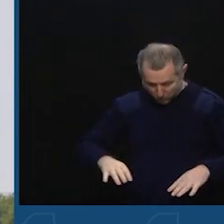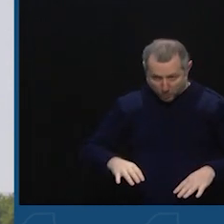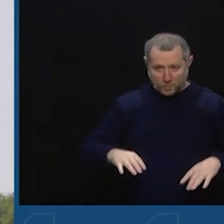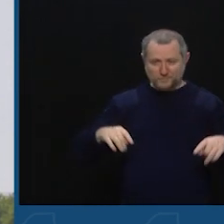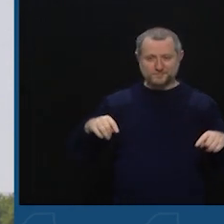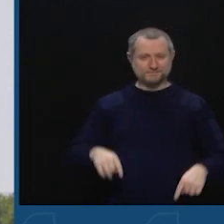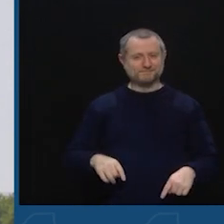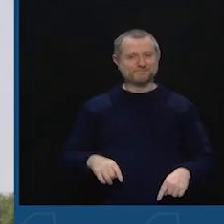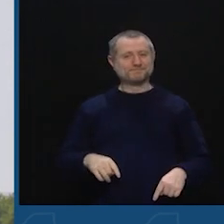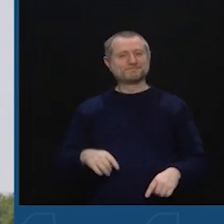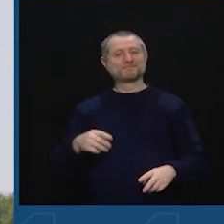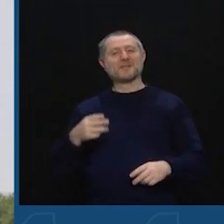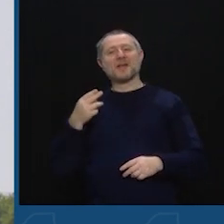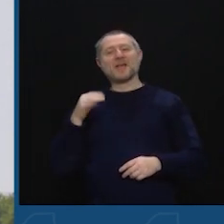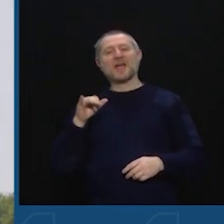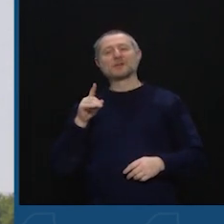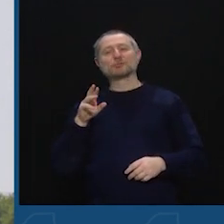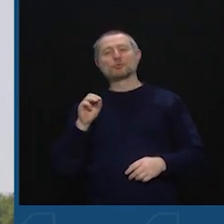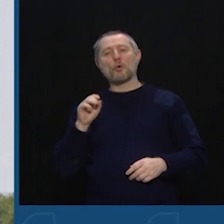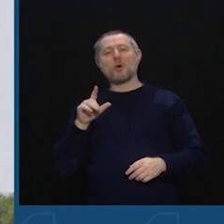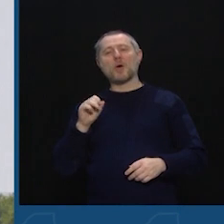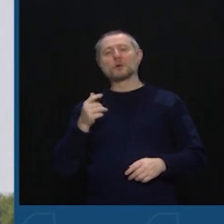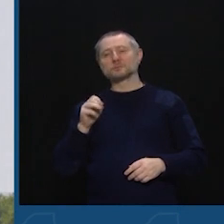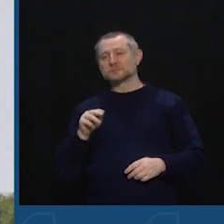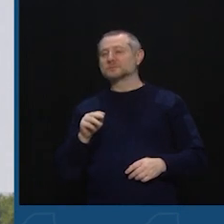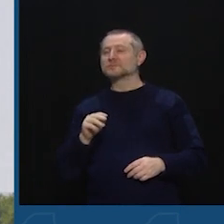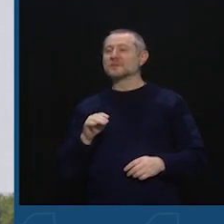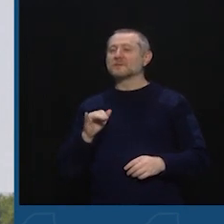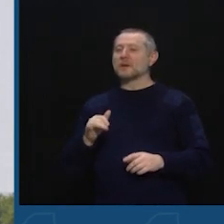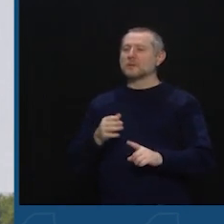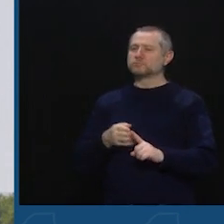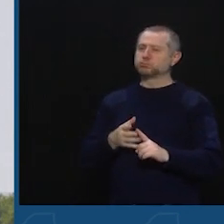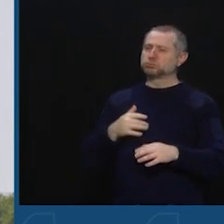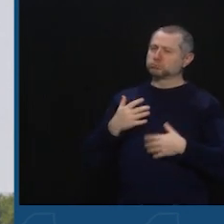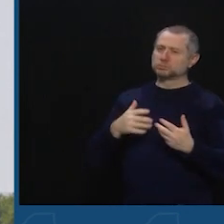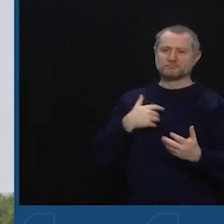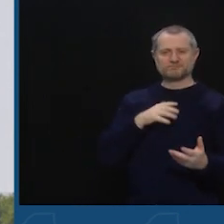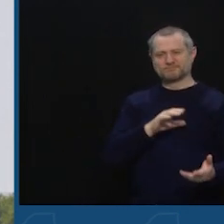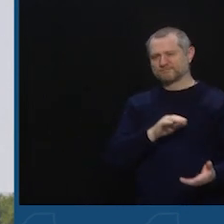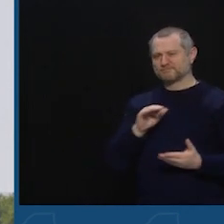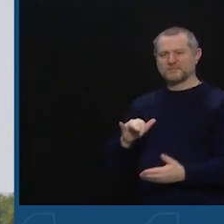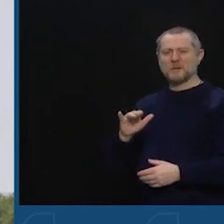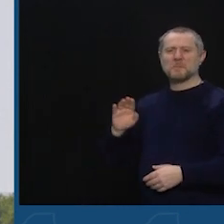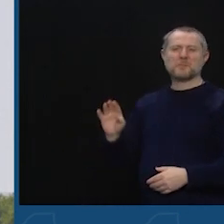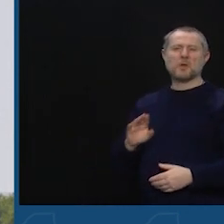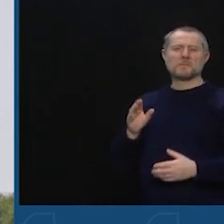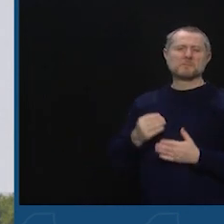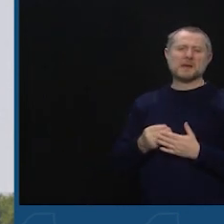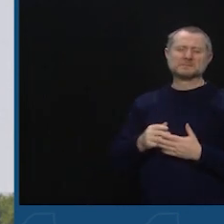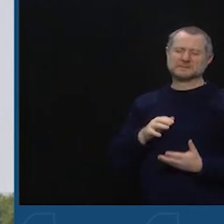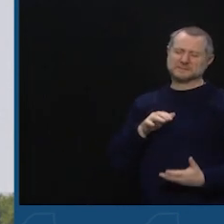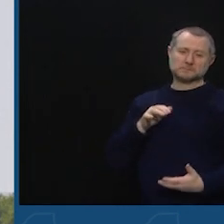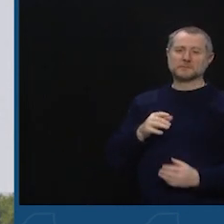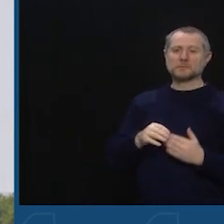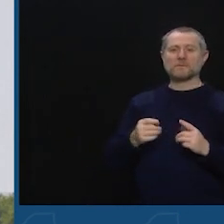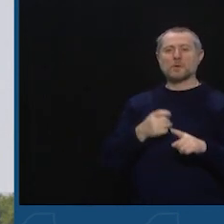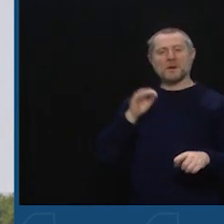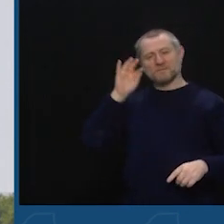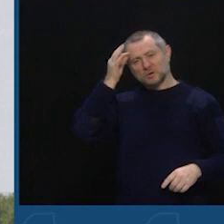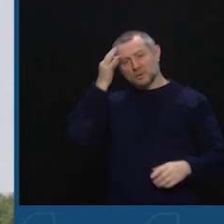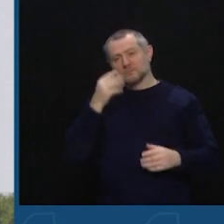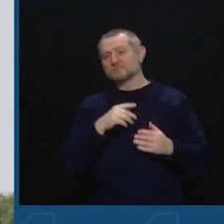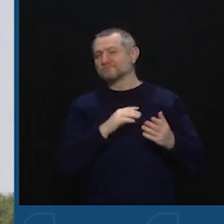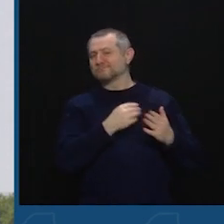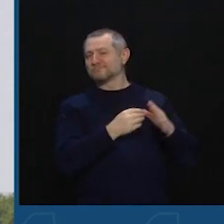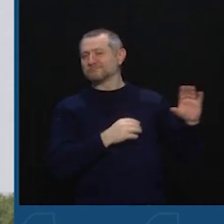that's going to be able to draw billions and billions of dollars in federal funds right here to make sure that we're making those smart investments, and I believe in those.